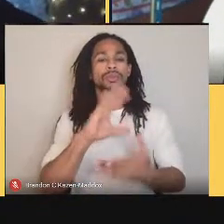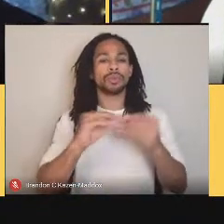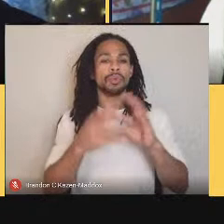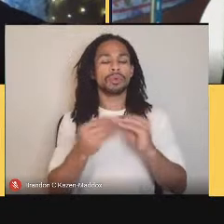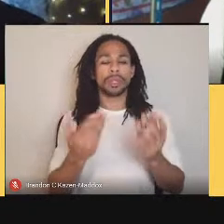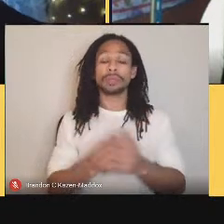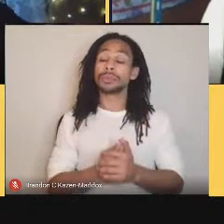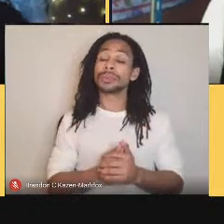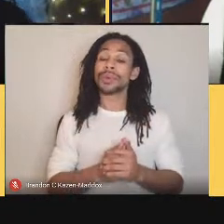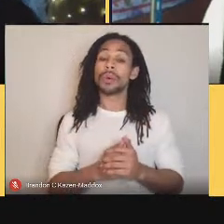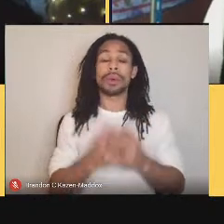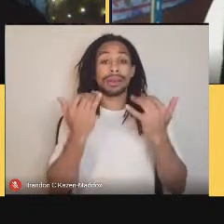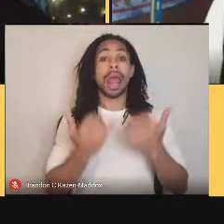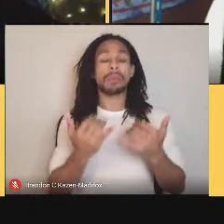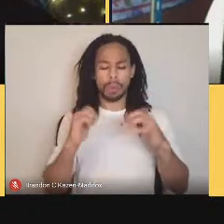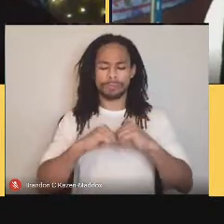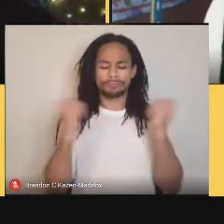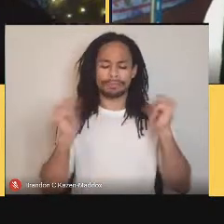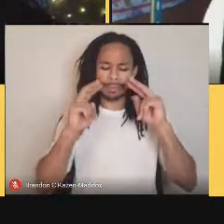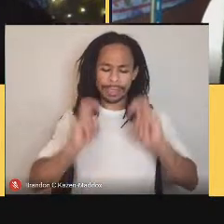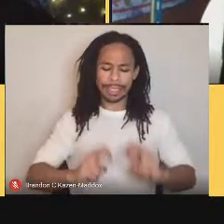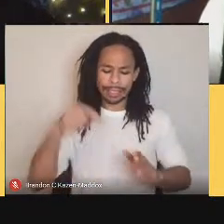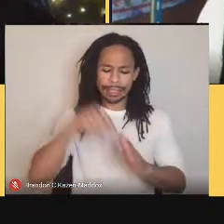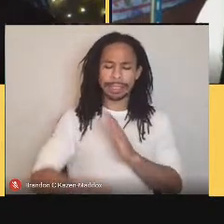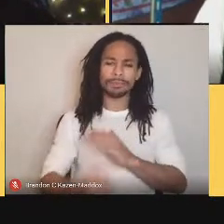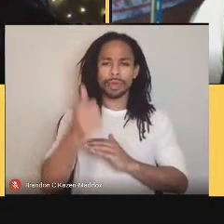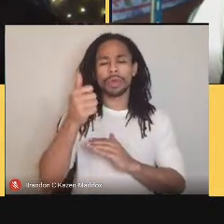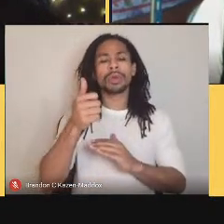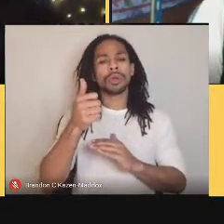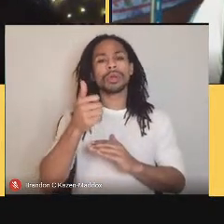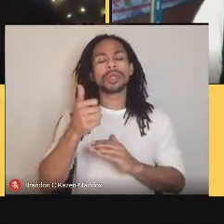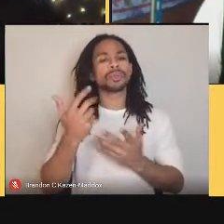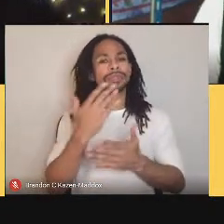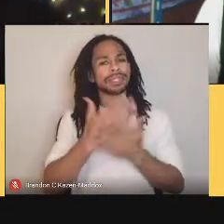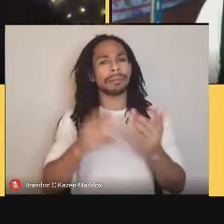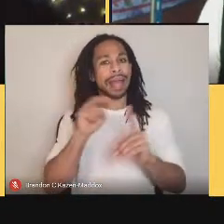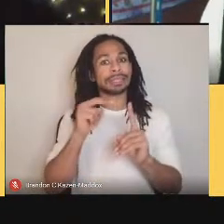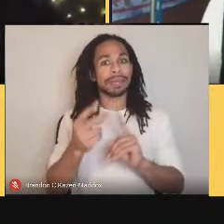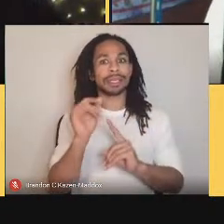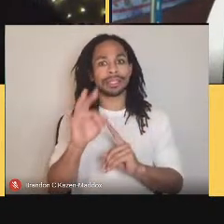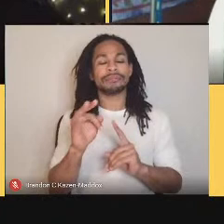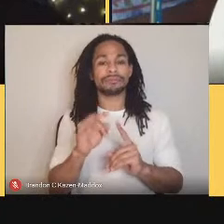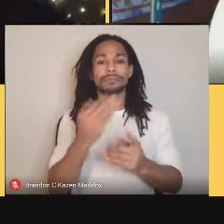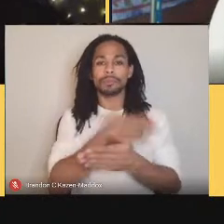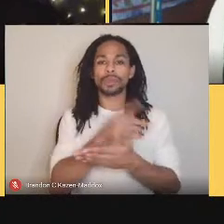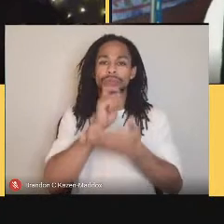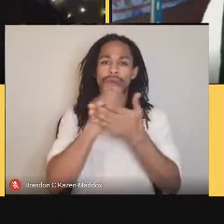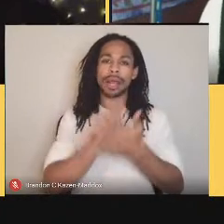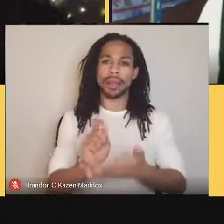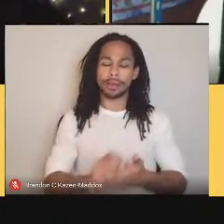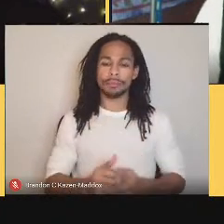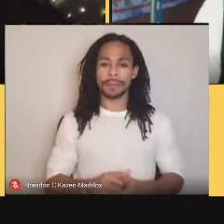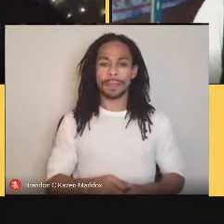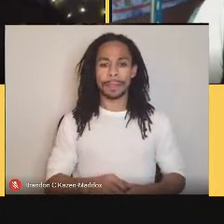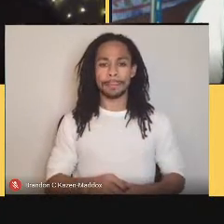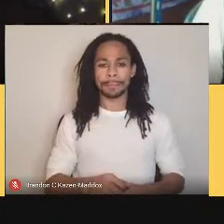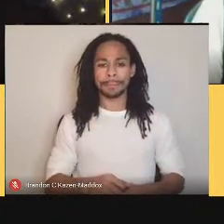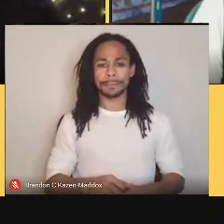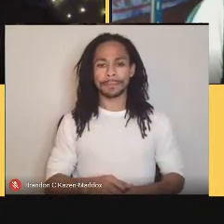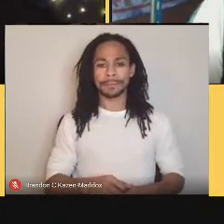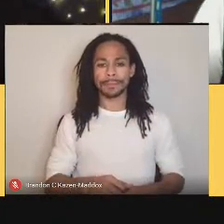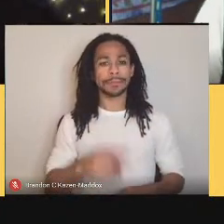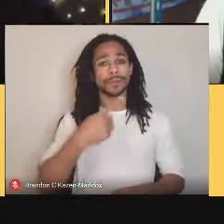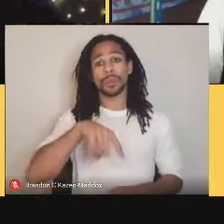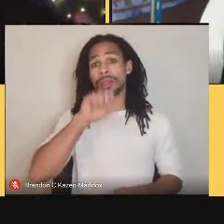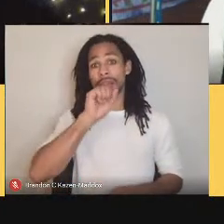Right. So let's dig deeper here into some of the aspects of composition, right? Sure. We love